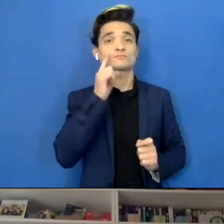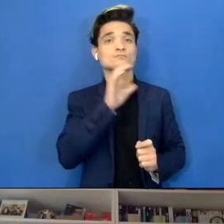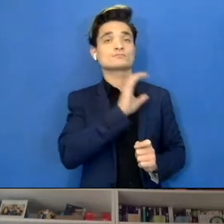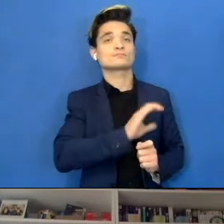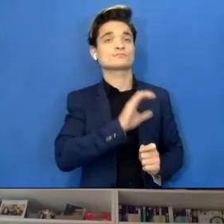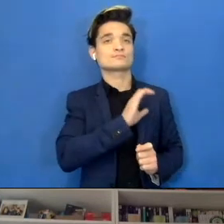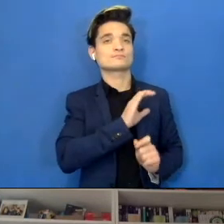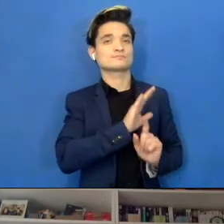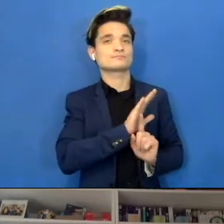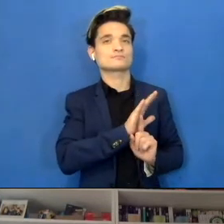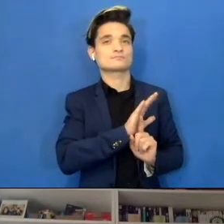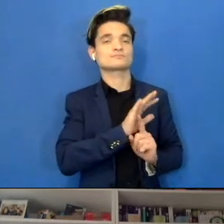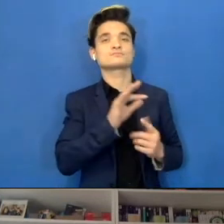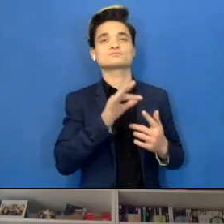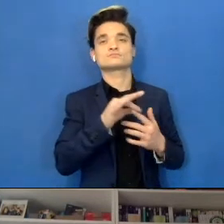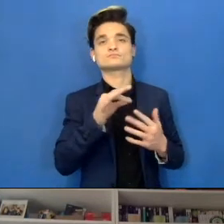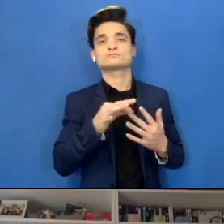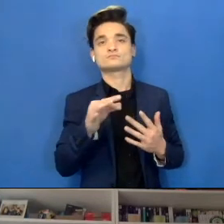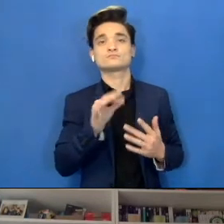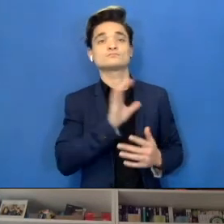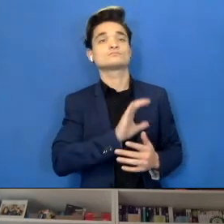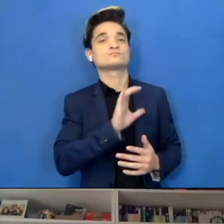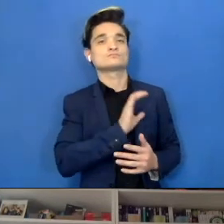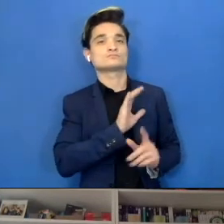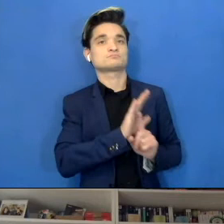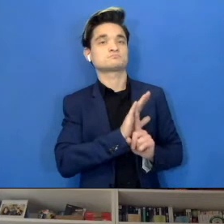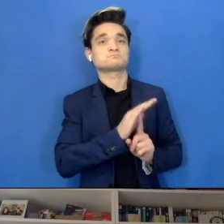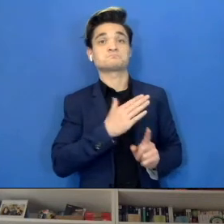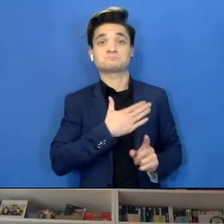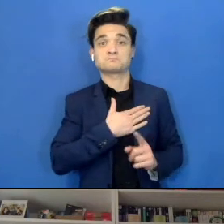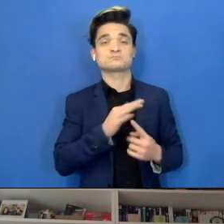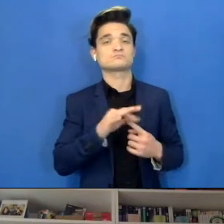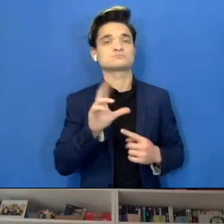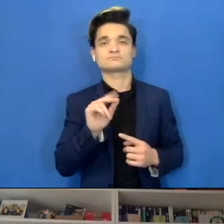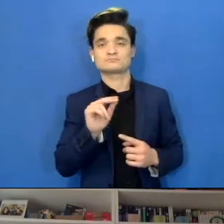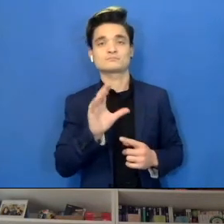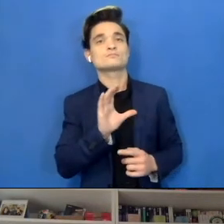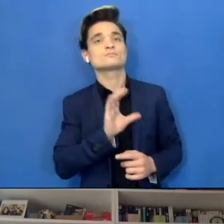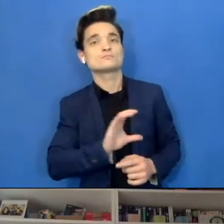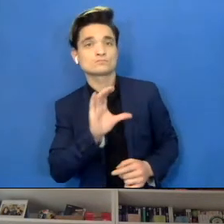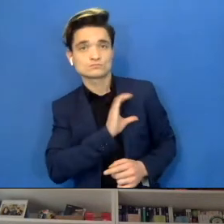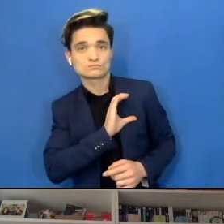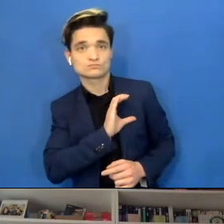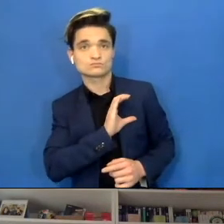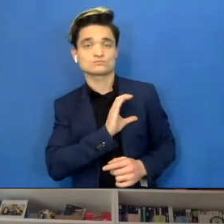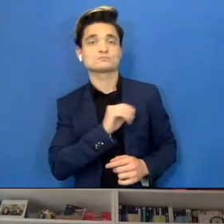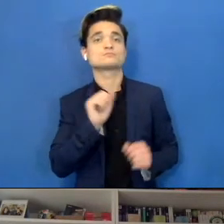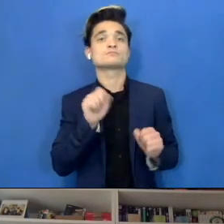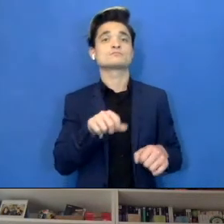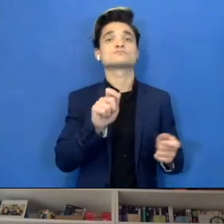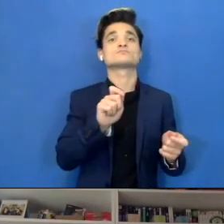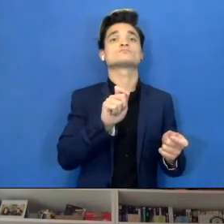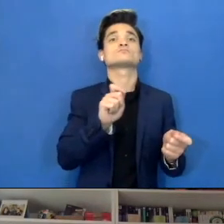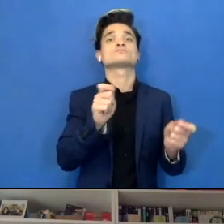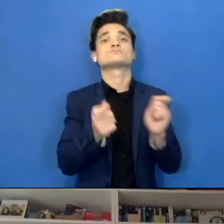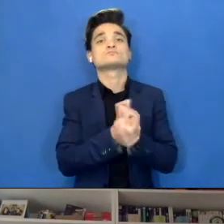choice. Sometimes it's a character choice, but not an actor choice. In the case that I mentioned of the guy in the wheelchair, it wasn't an